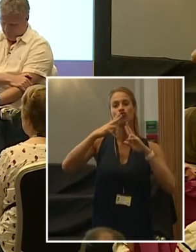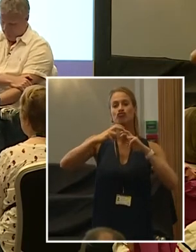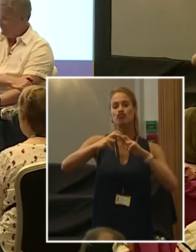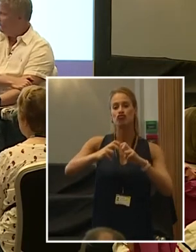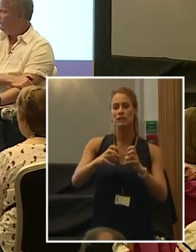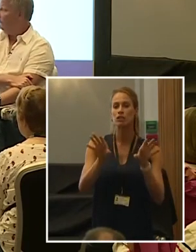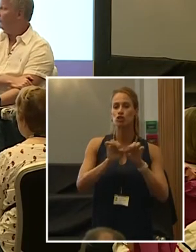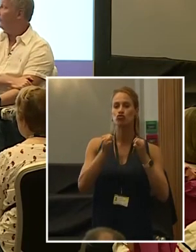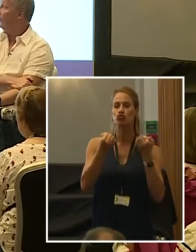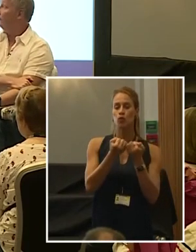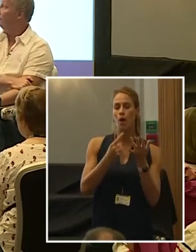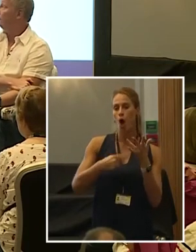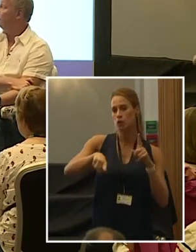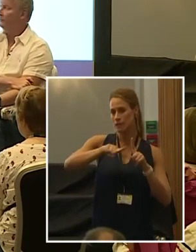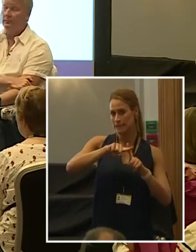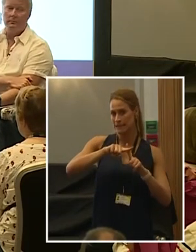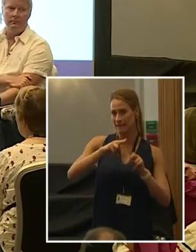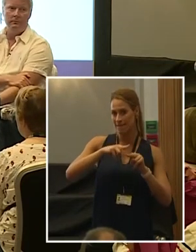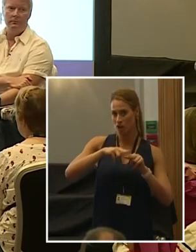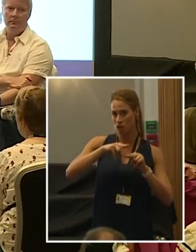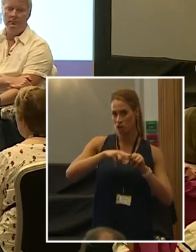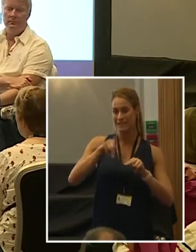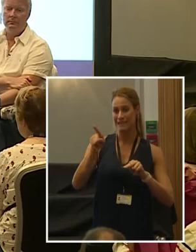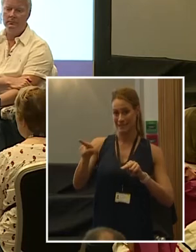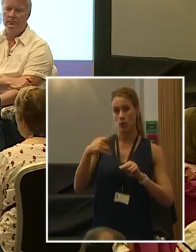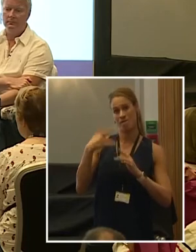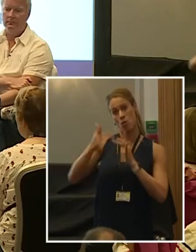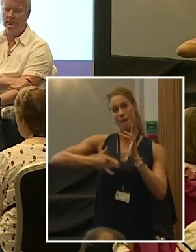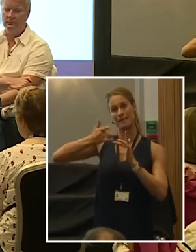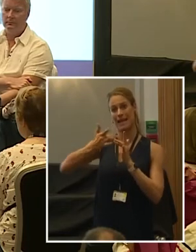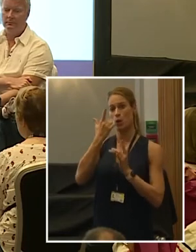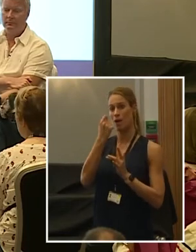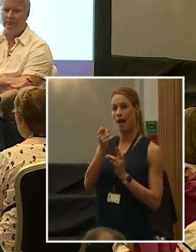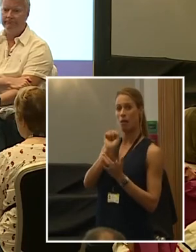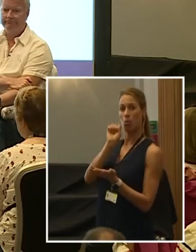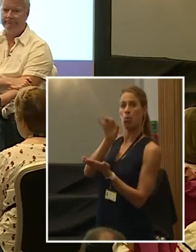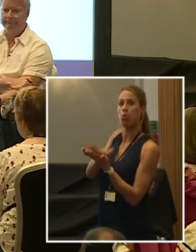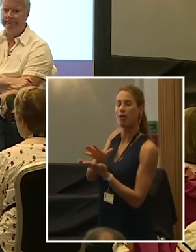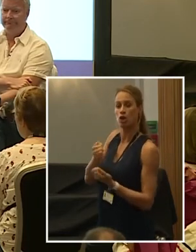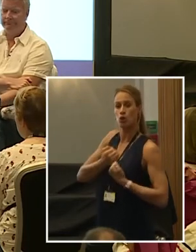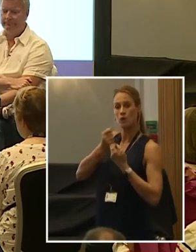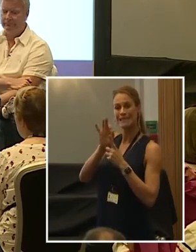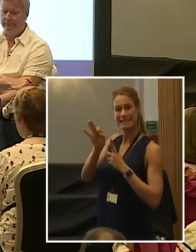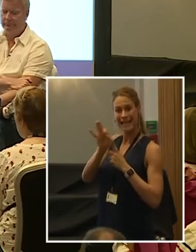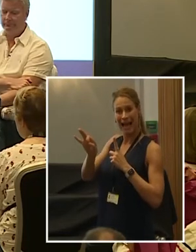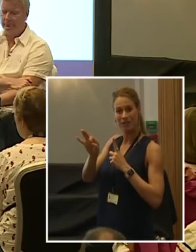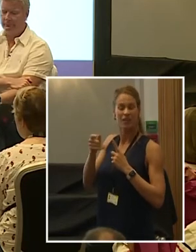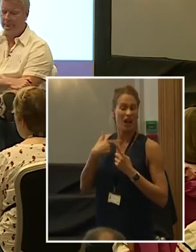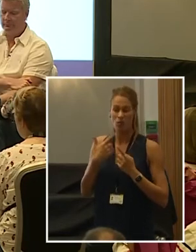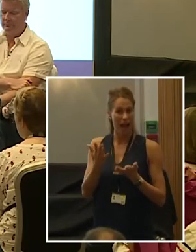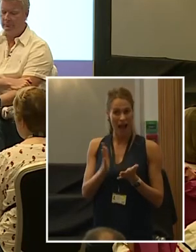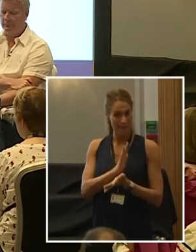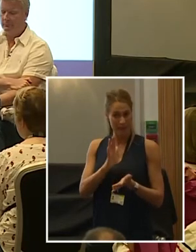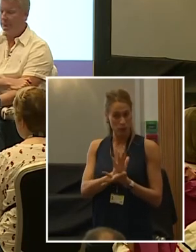website in which you can express your interest. You can see all the trials that we're running, and we are always more than happy to be contacted and